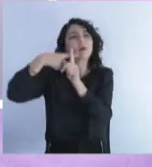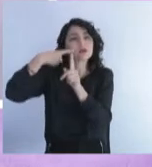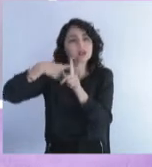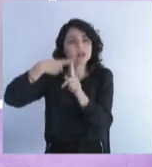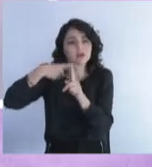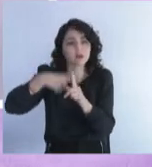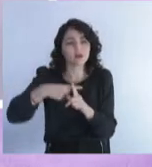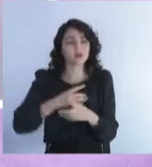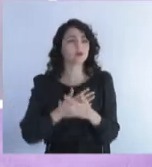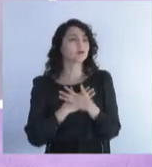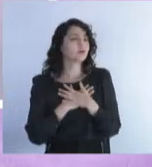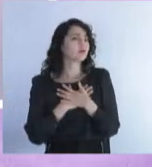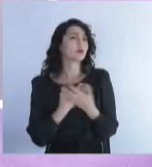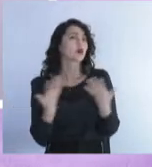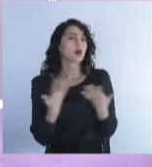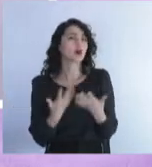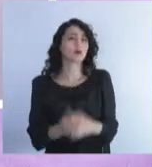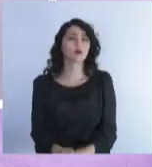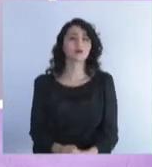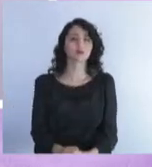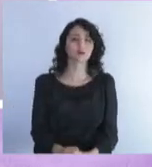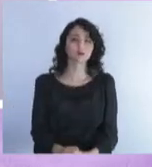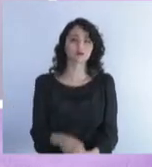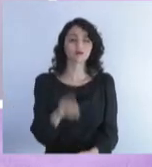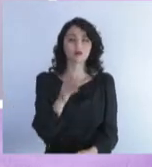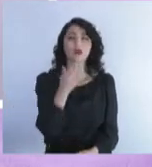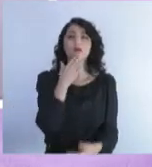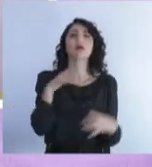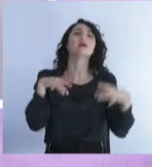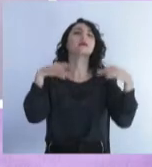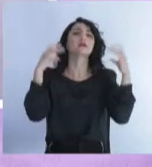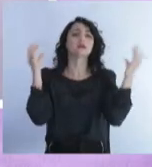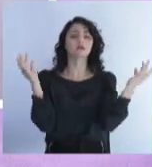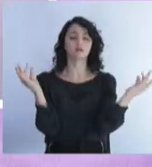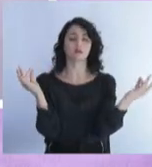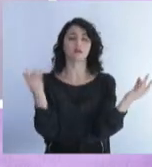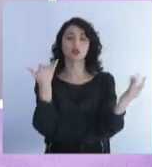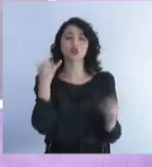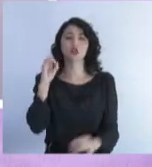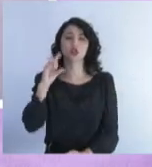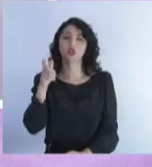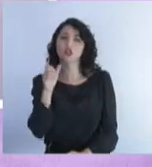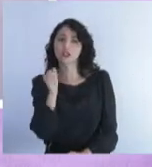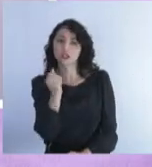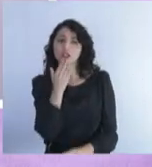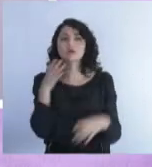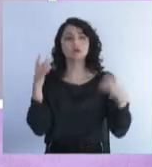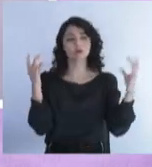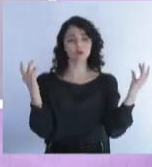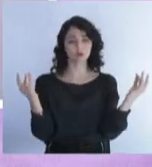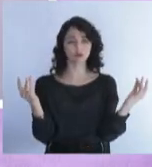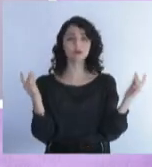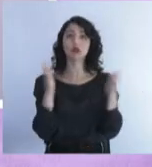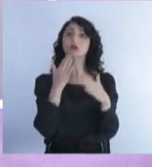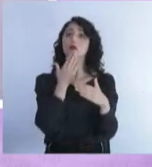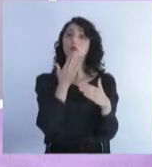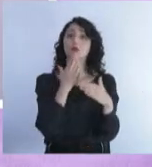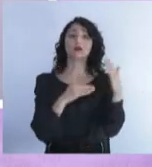well-being. And this comes from the world of yoga, but it's being used, for example, even by